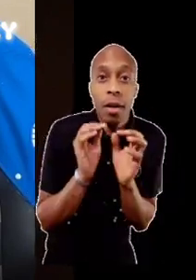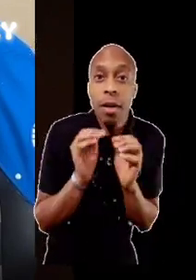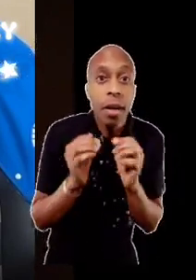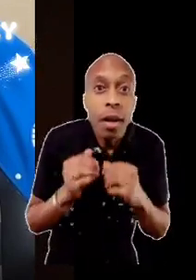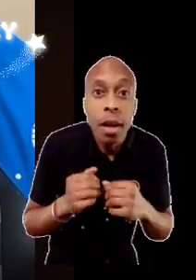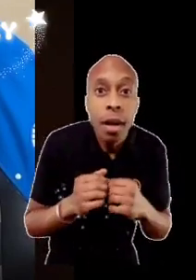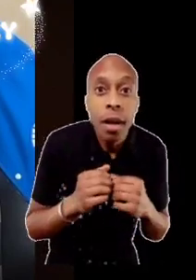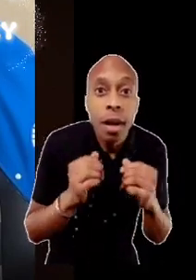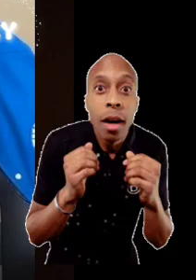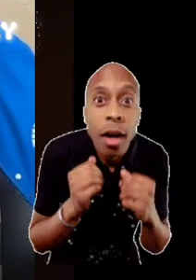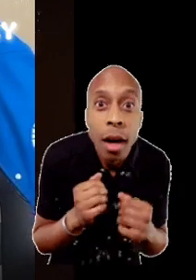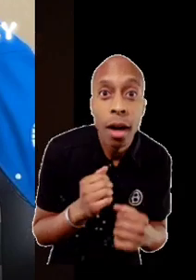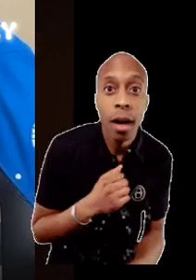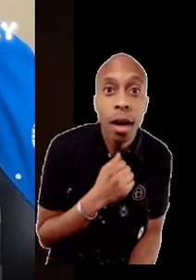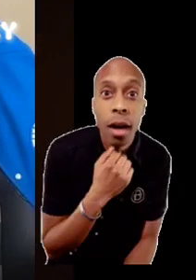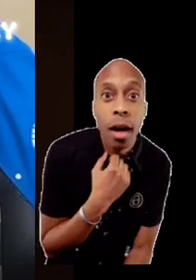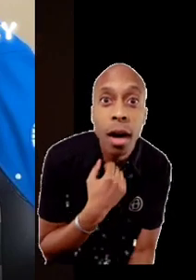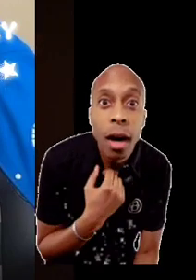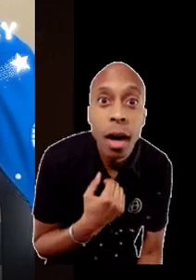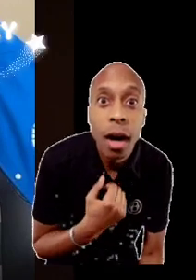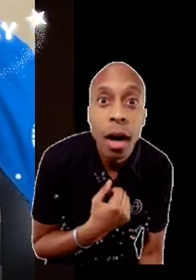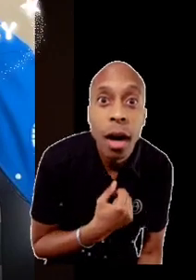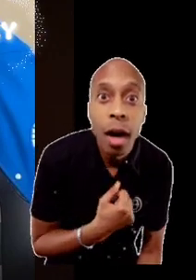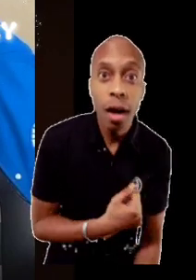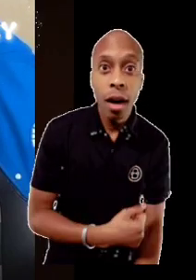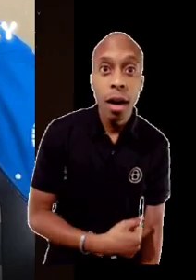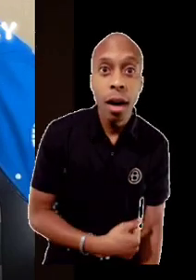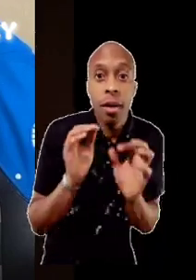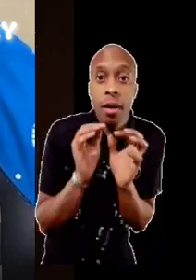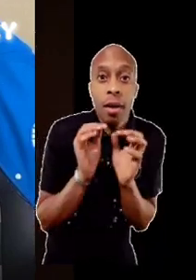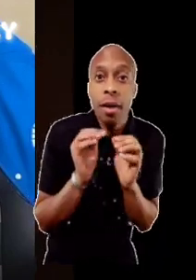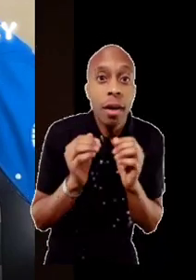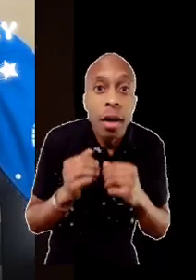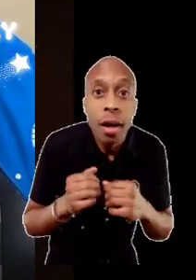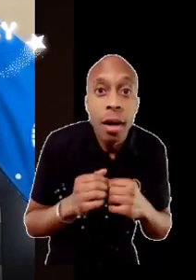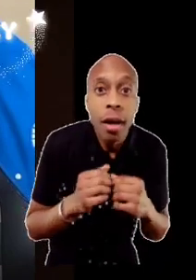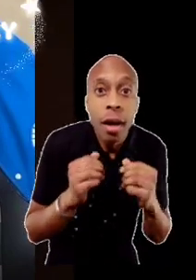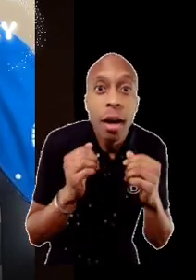need for sit down in a study hall.